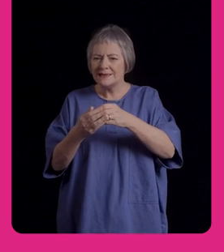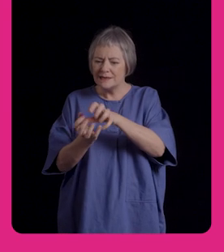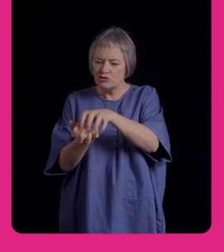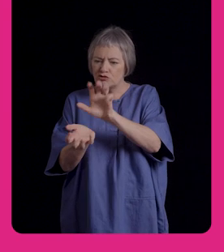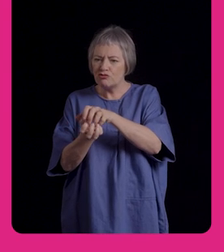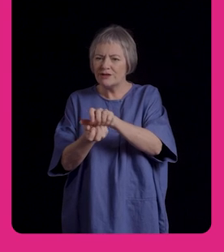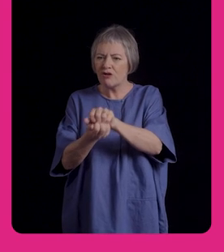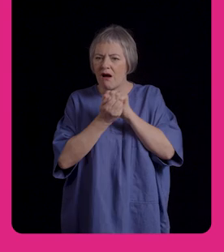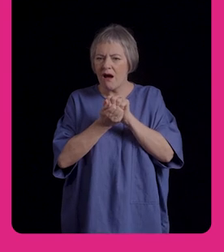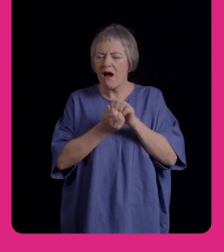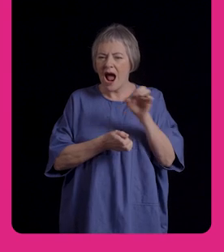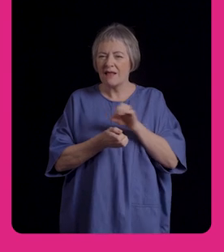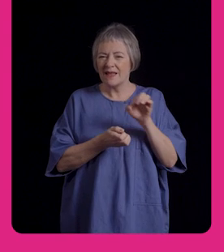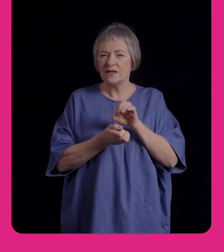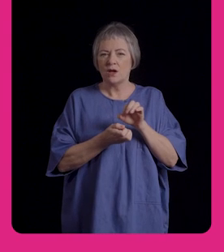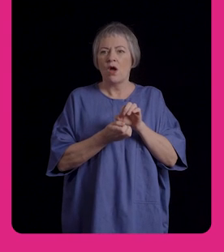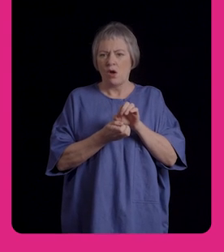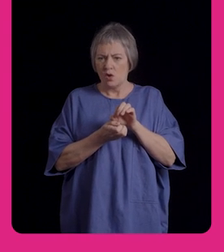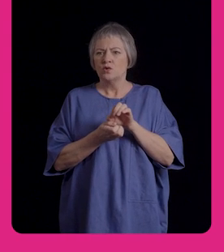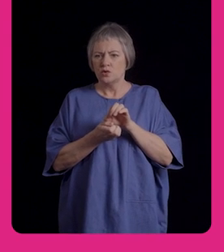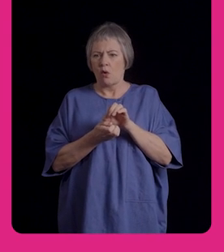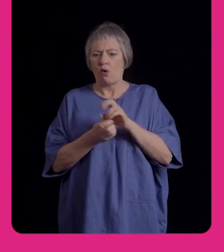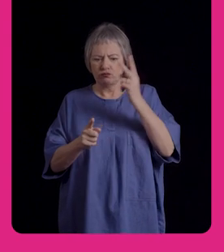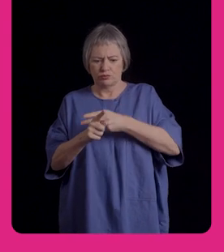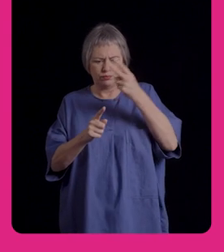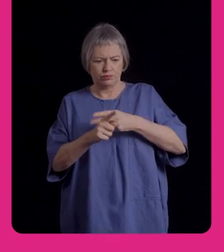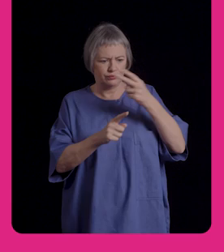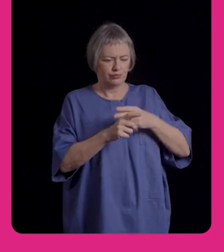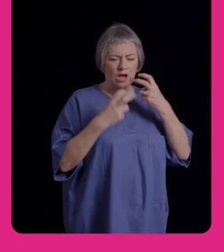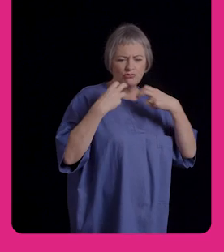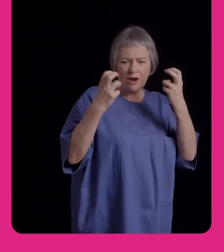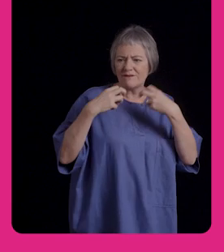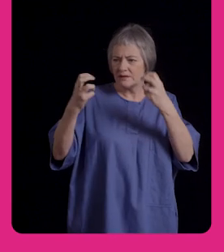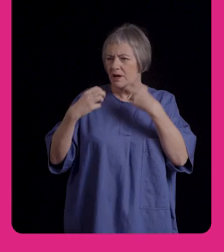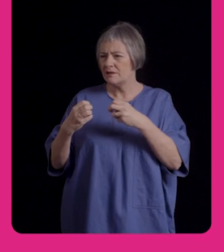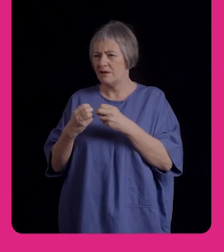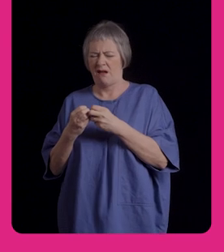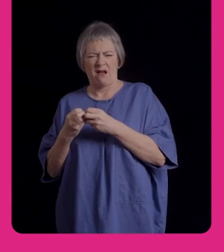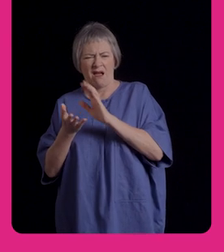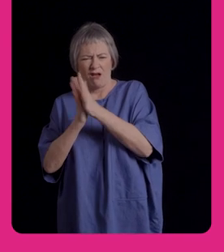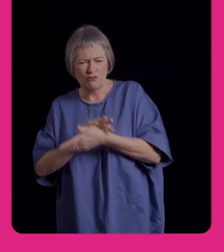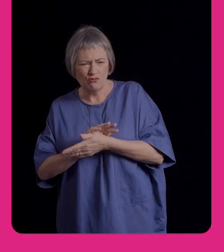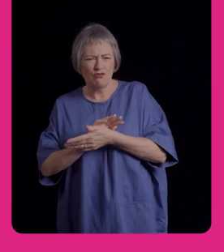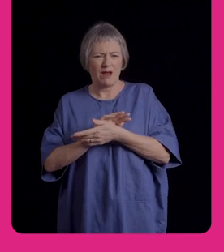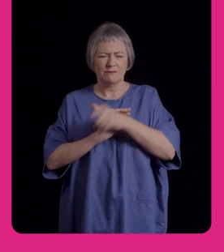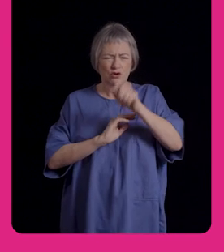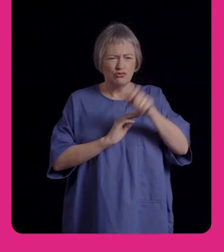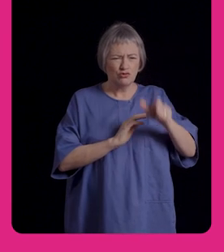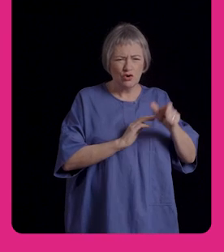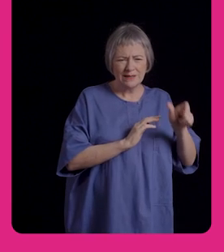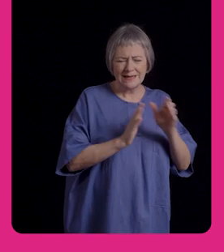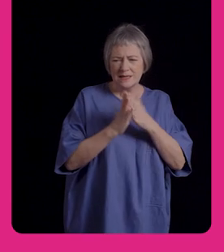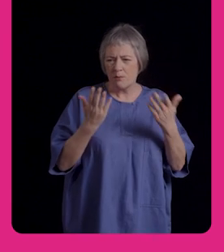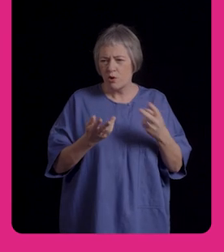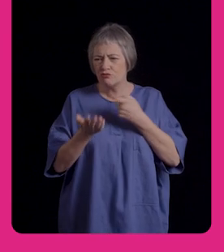So dragons begin to appear in every copy of Treasure Island, ruining countless students' book reports, eliminating the